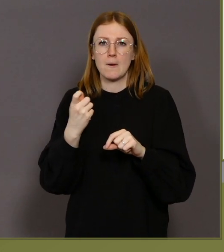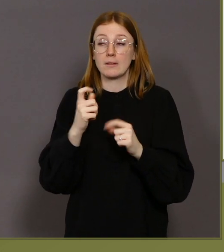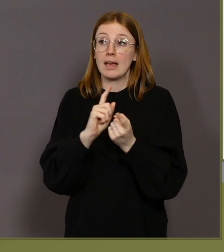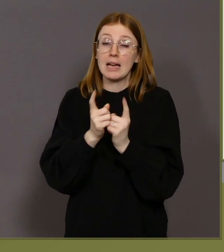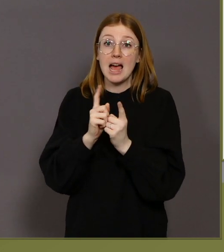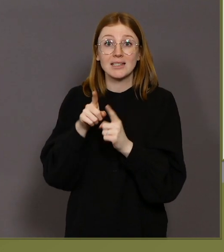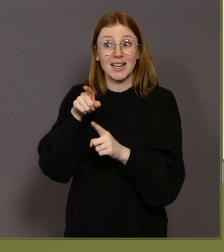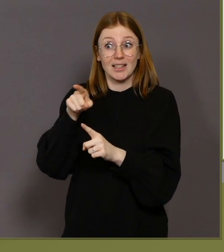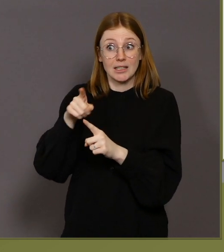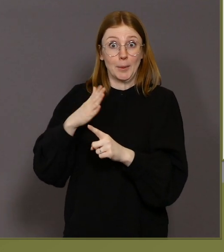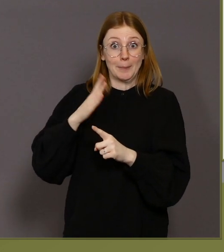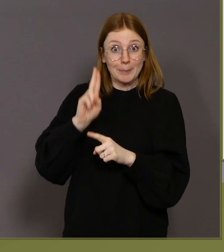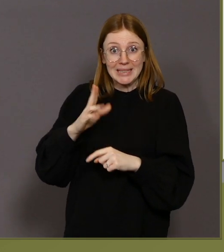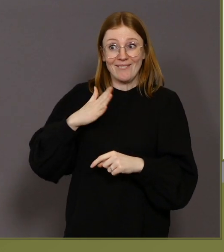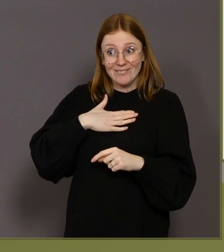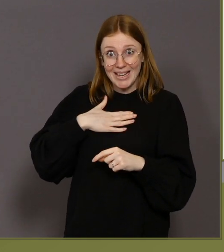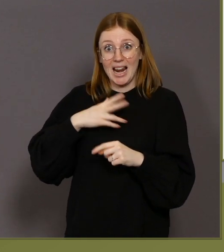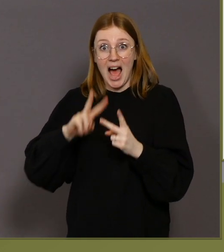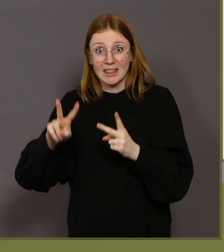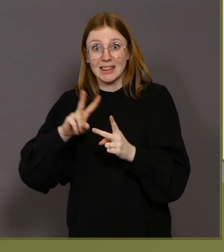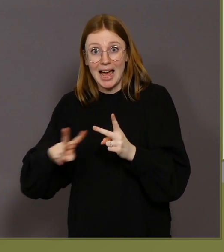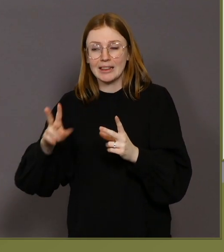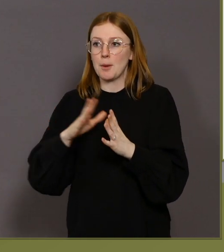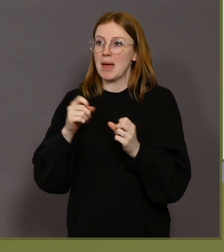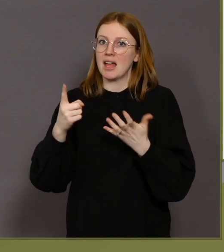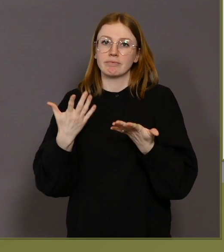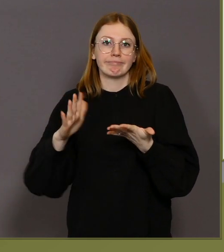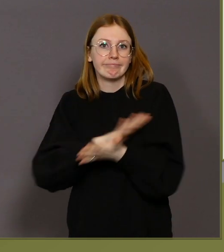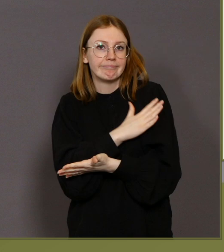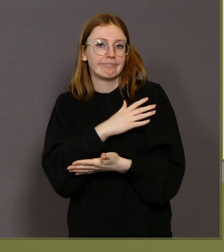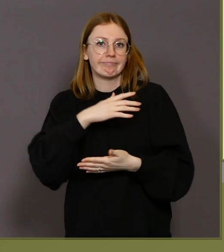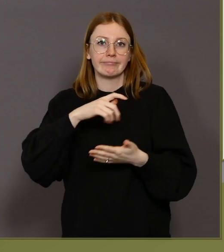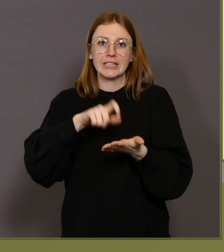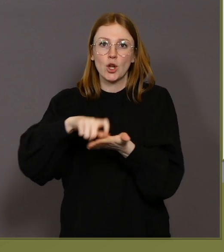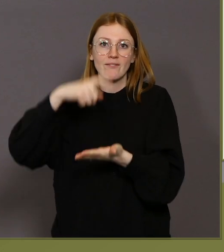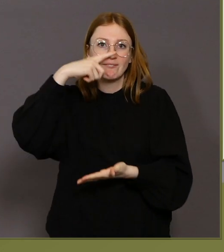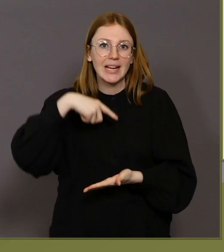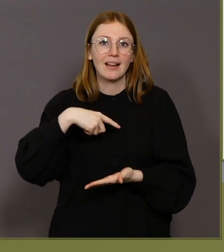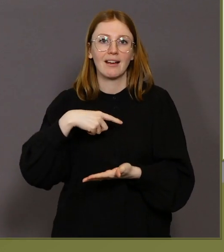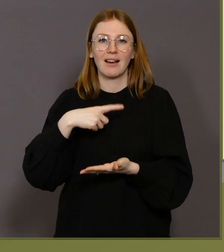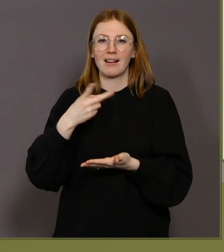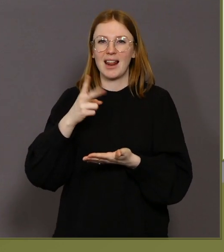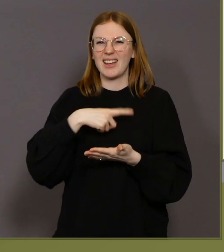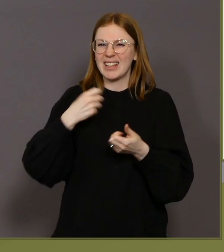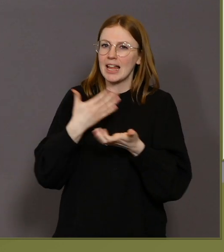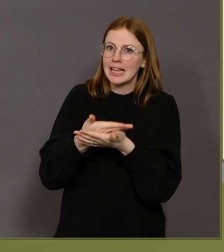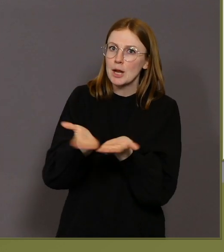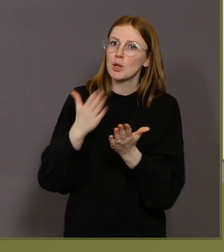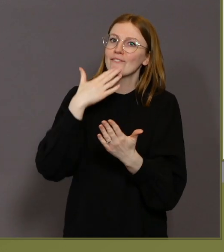user wanted to input, but they couldn't spell it right or so. So we can provide suggestions